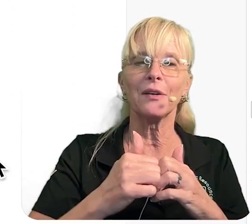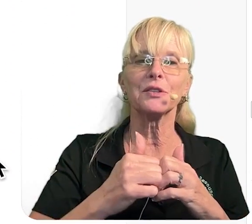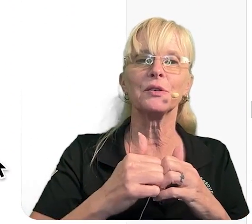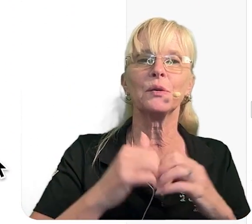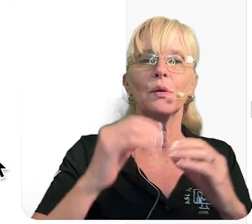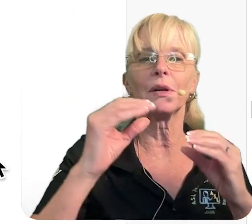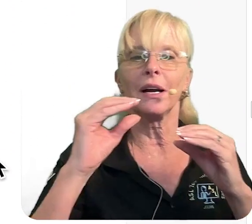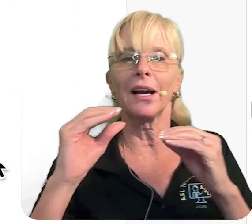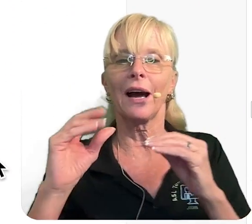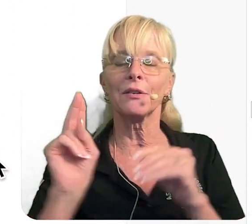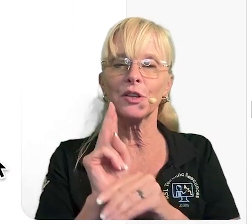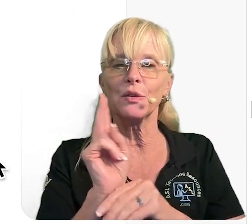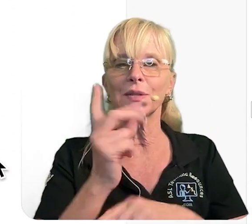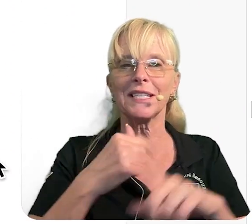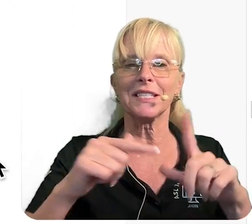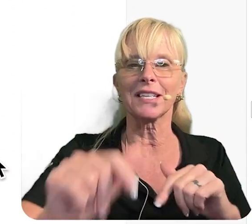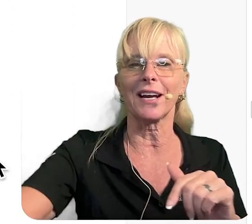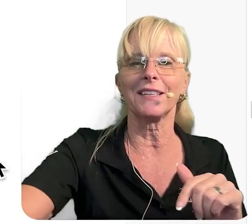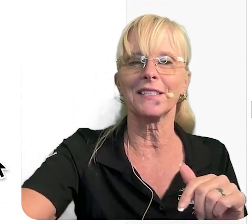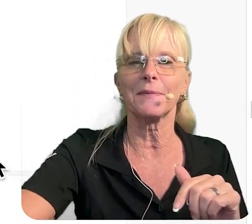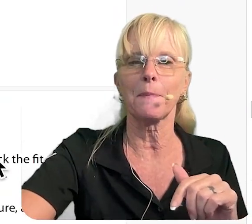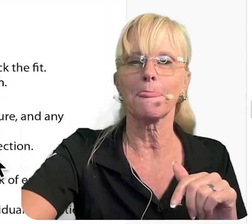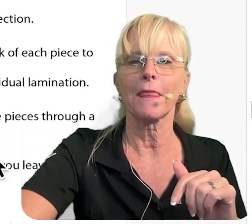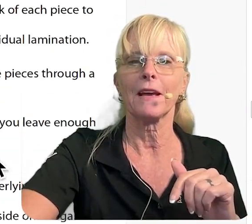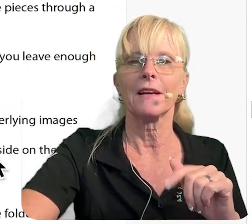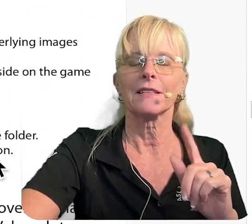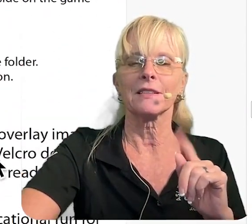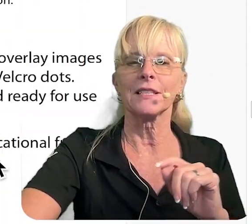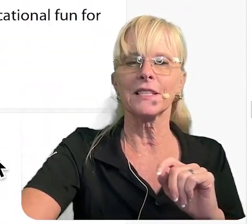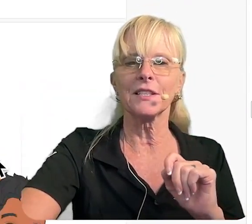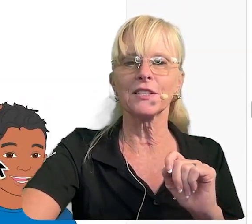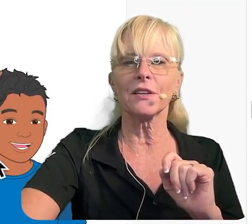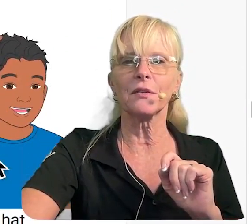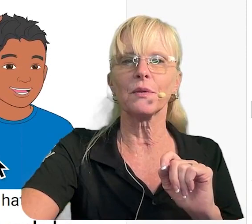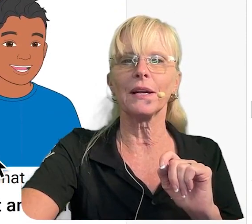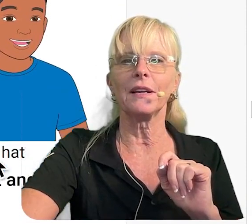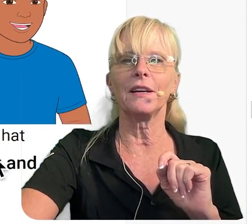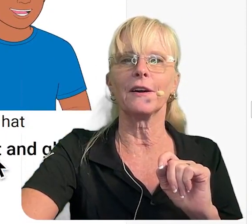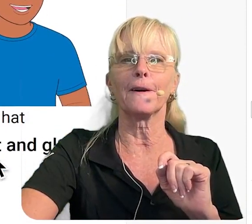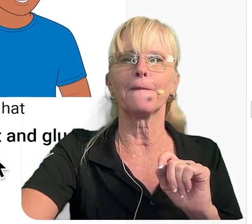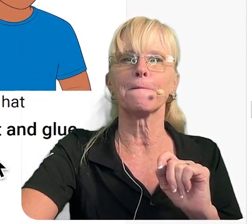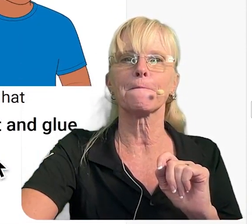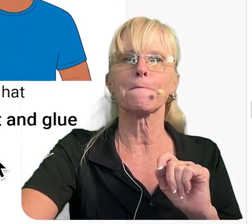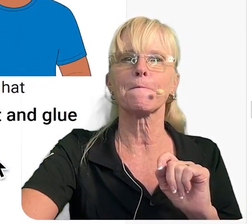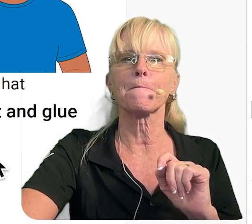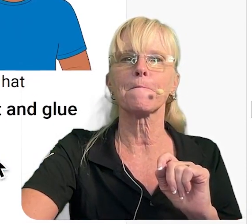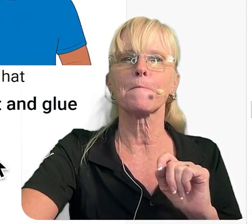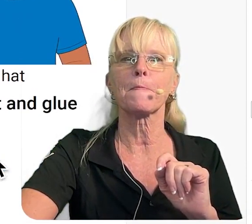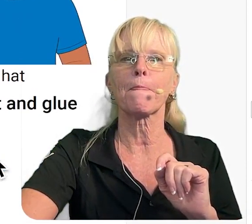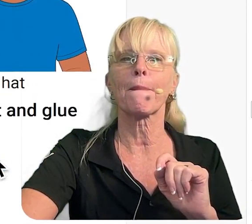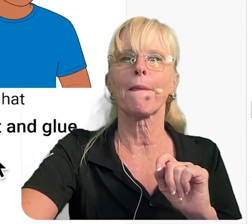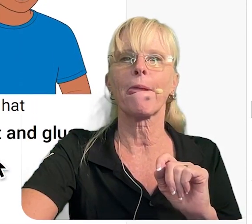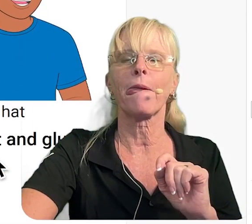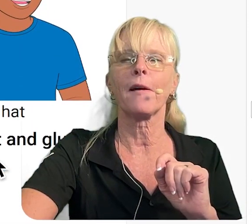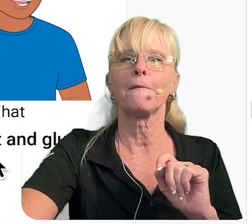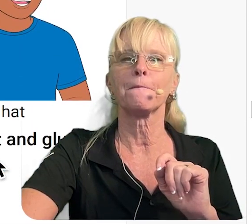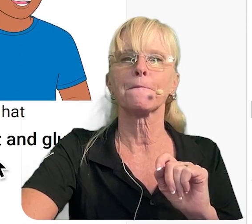you how to use these signs. So let's get started right here.